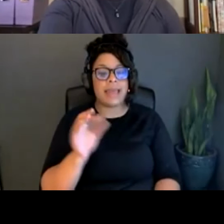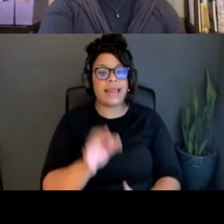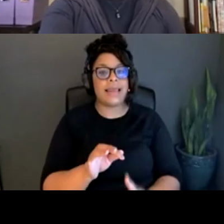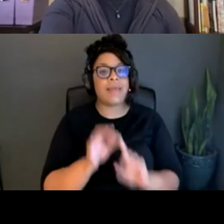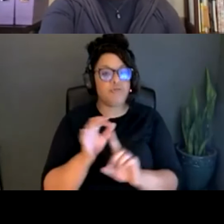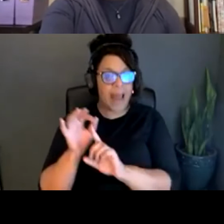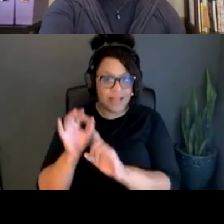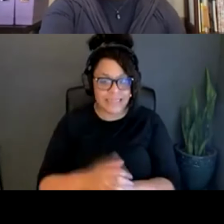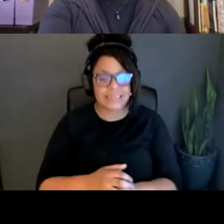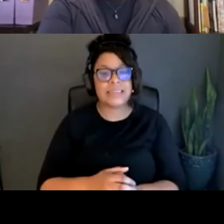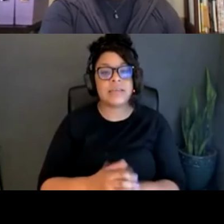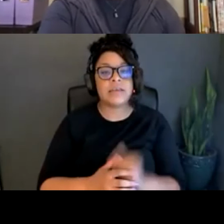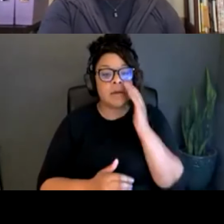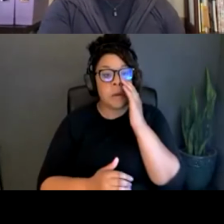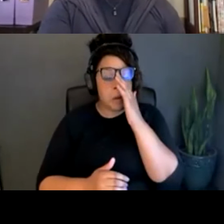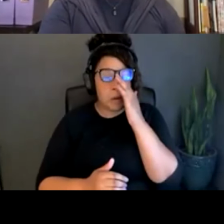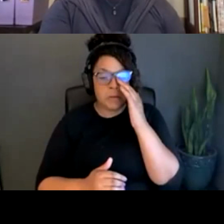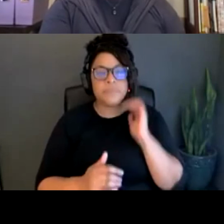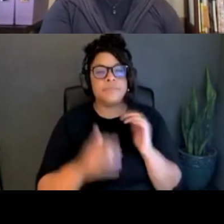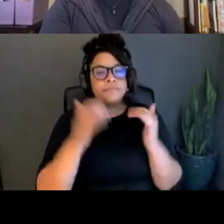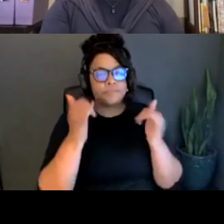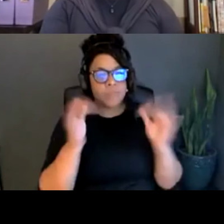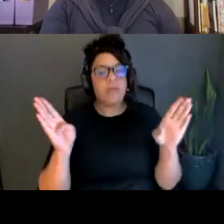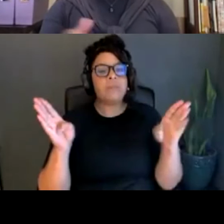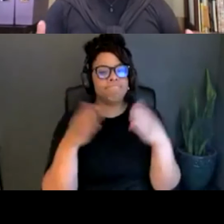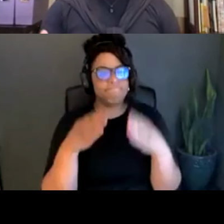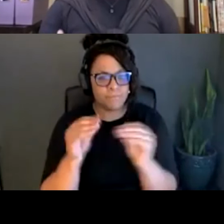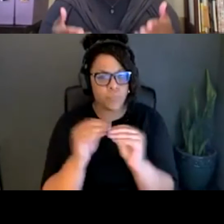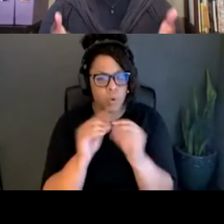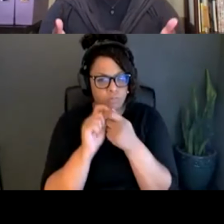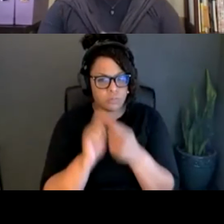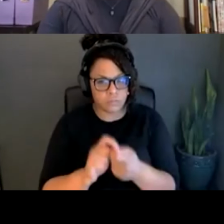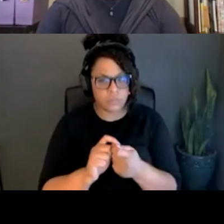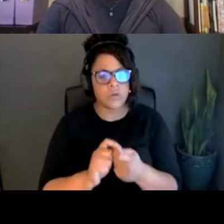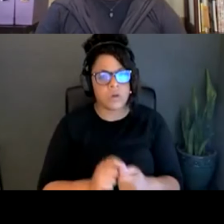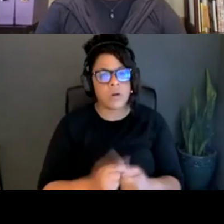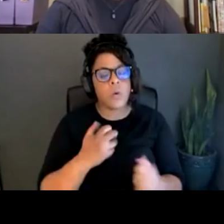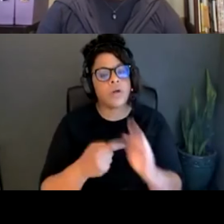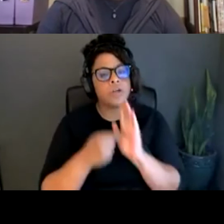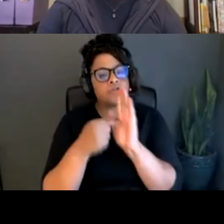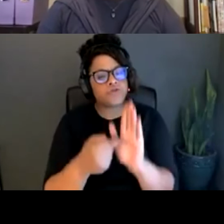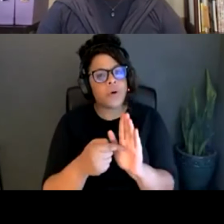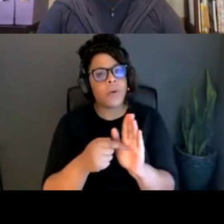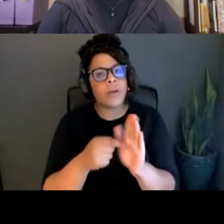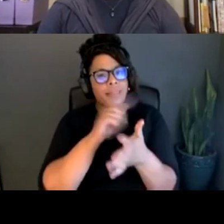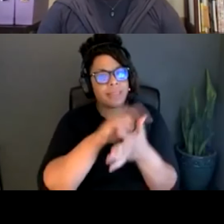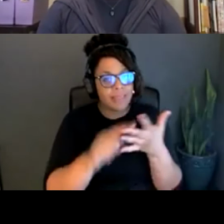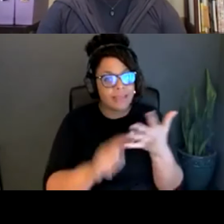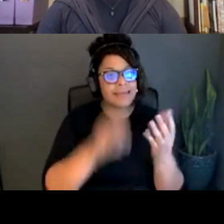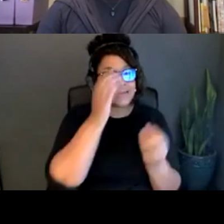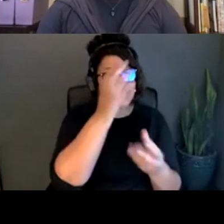So I want to drill down more here and to disaggregate to show you that these data